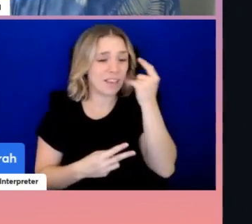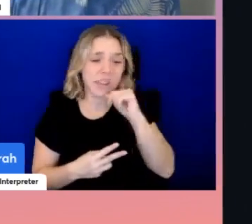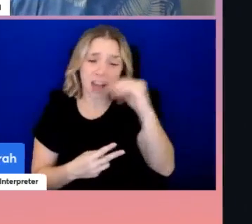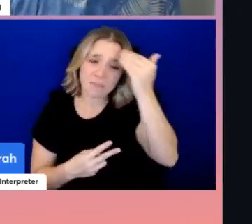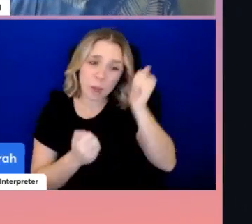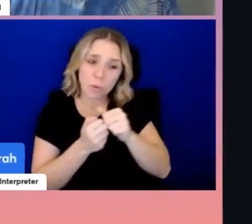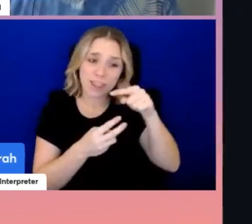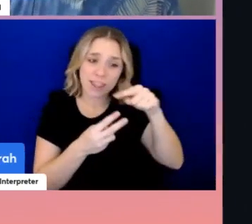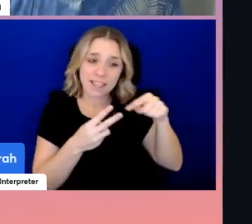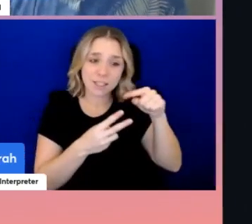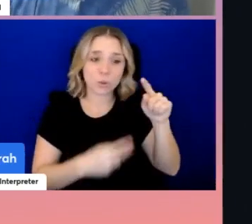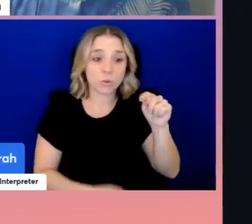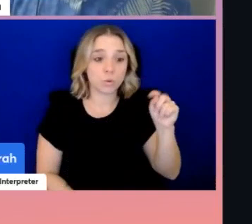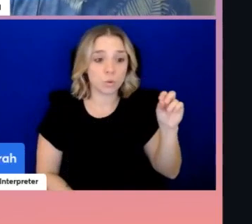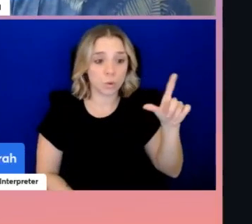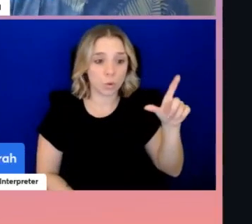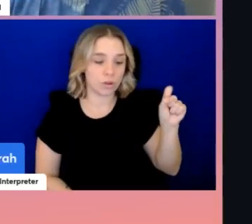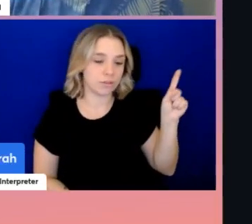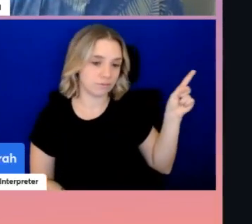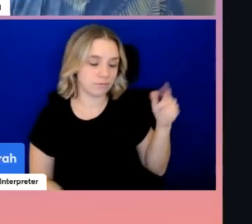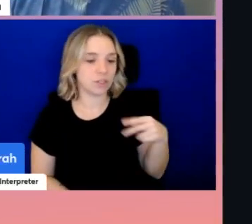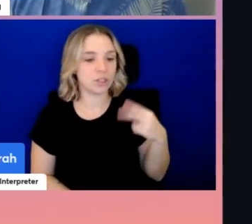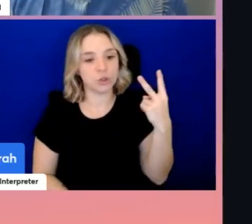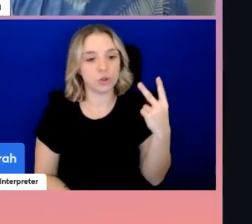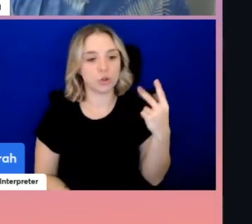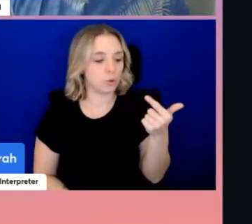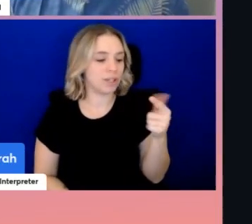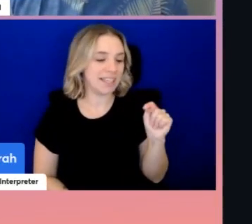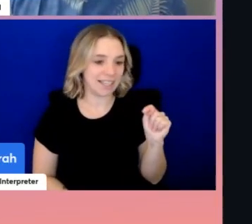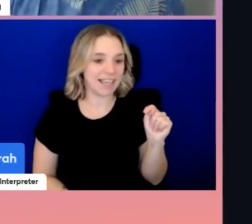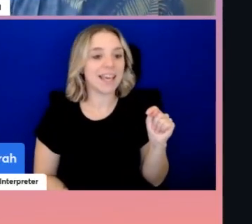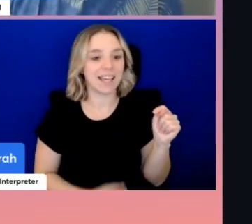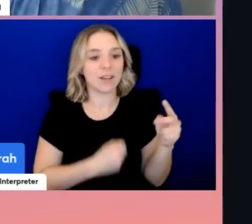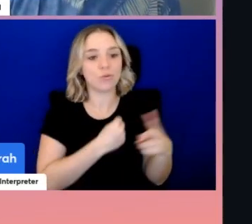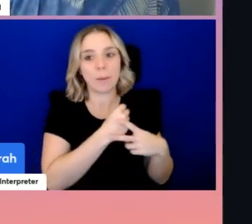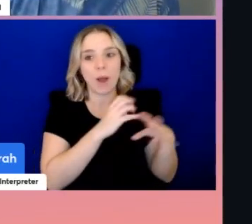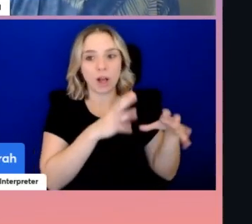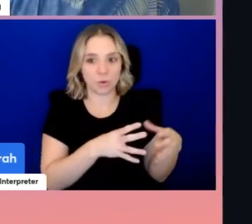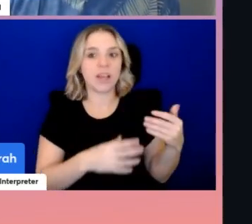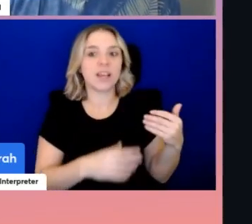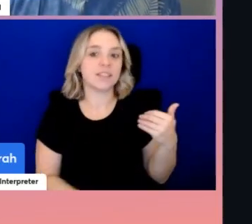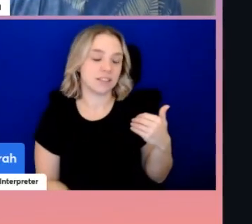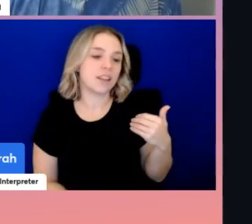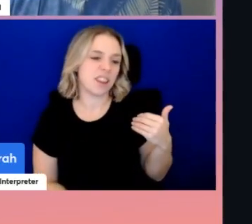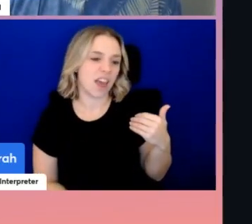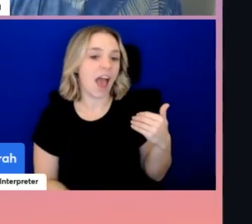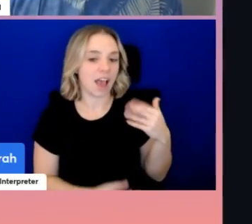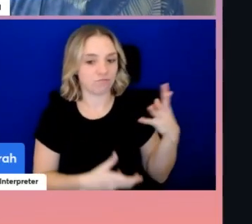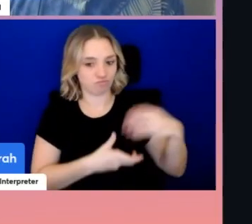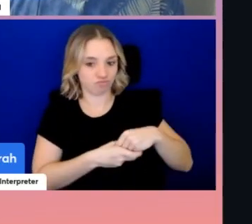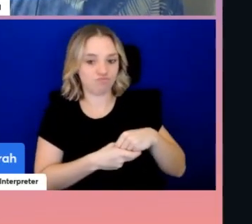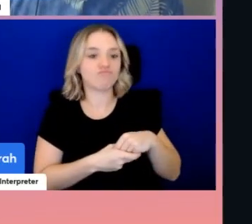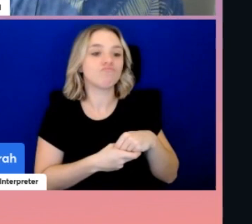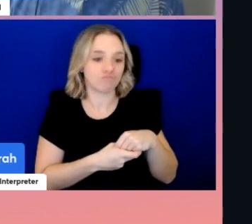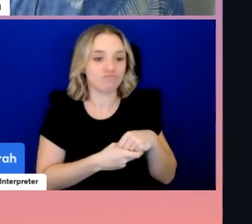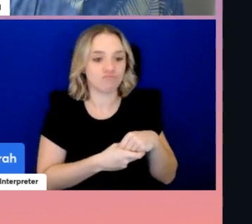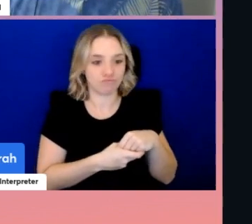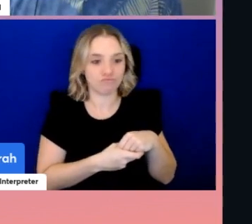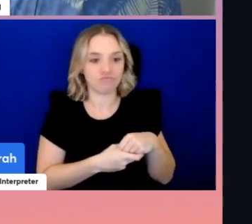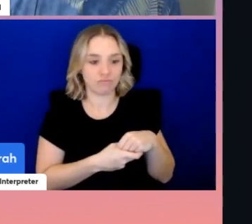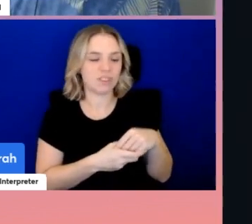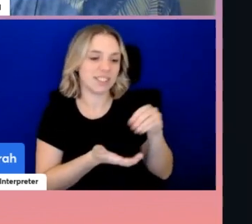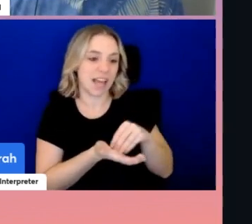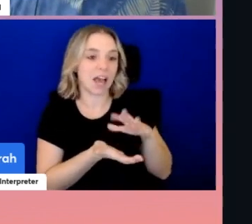tools, here are the two Git repositories that have that contain the documentation for